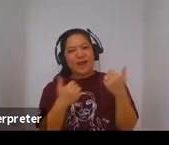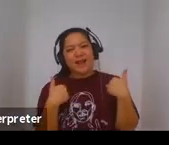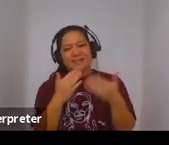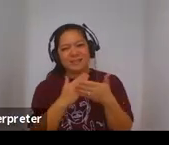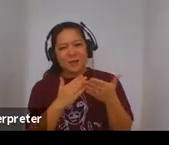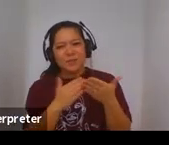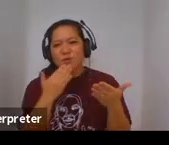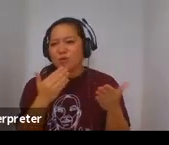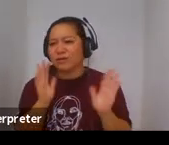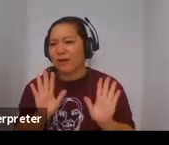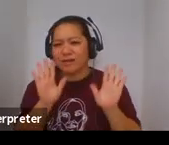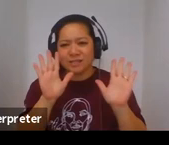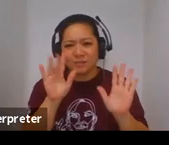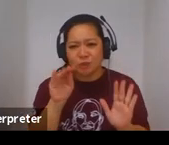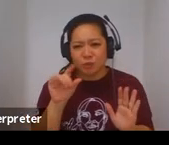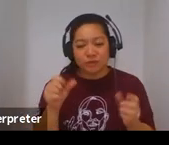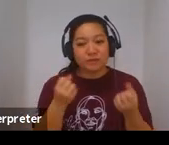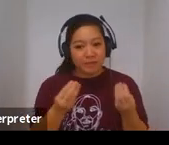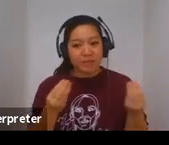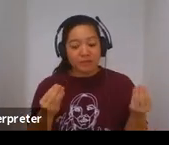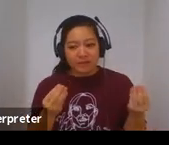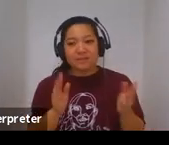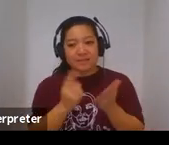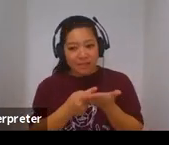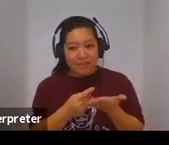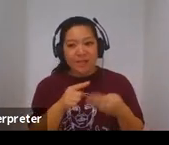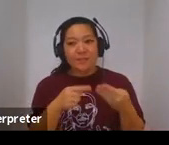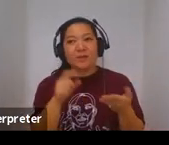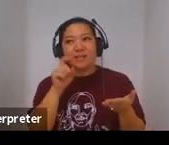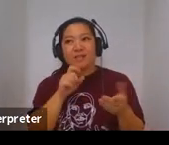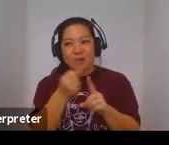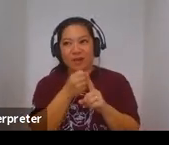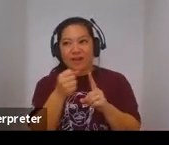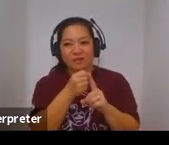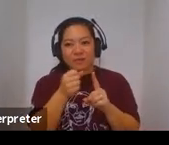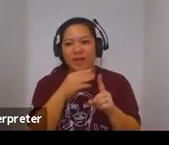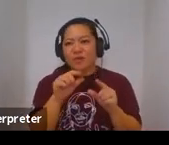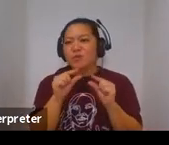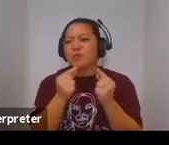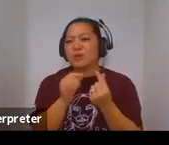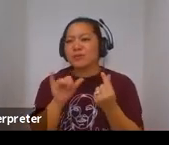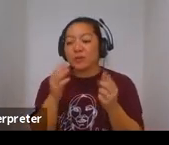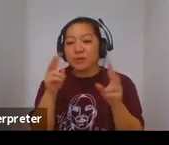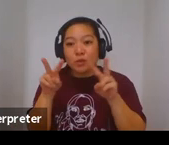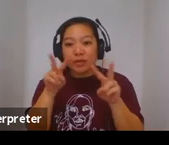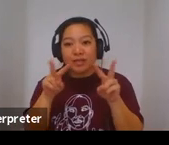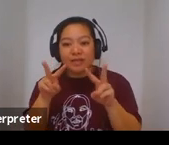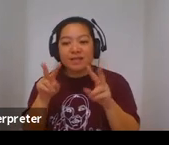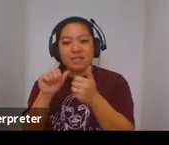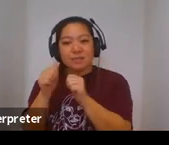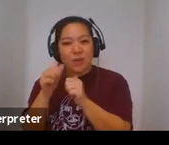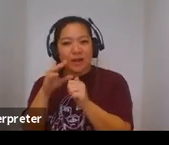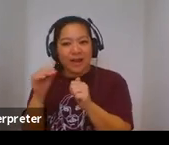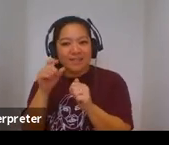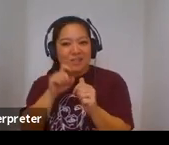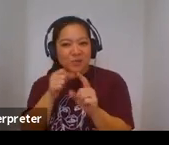great tools for talking about sexual assault. They started as a group that was looking at sport and sexual assault,